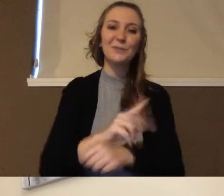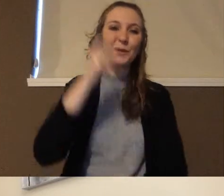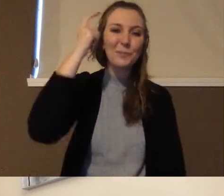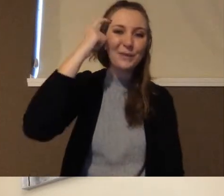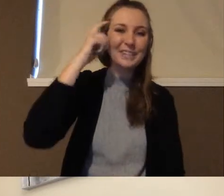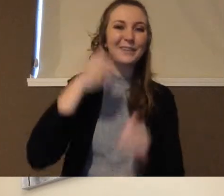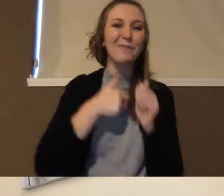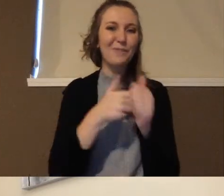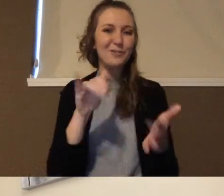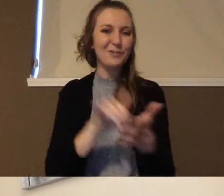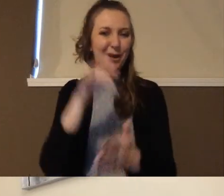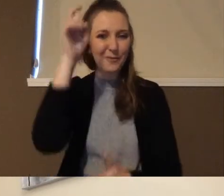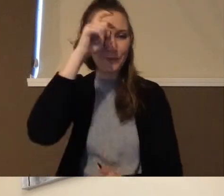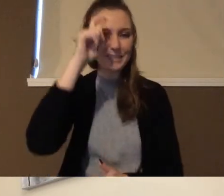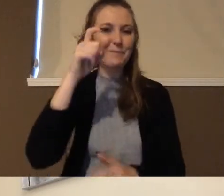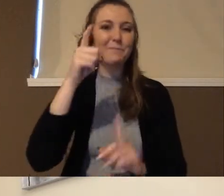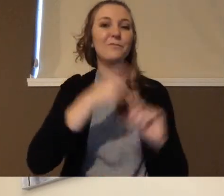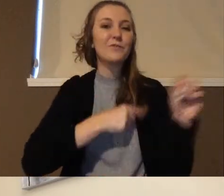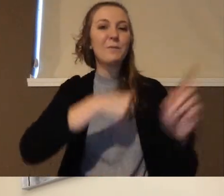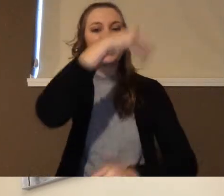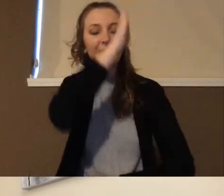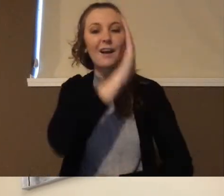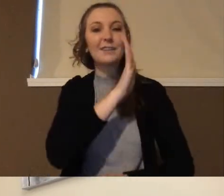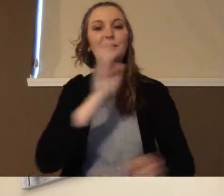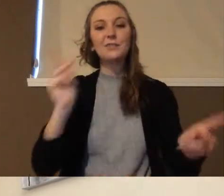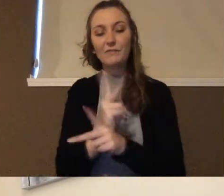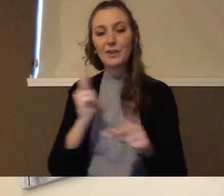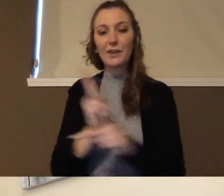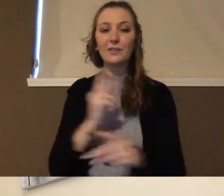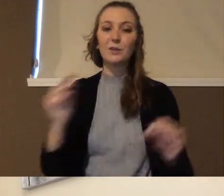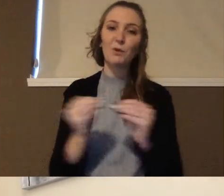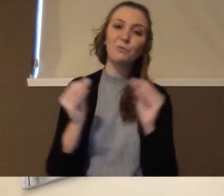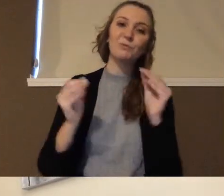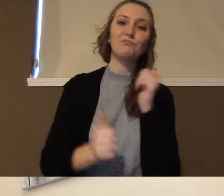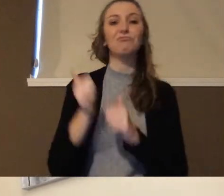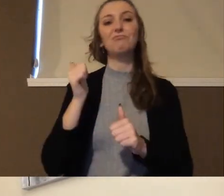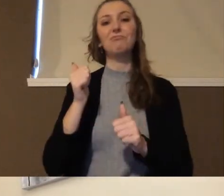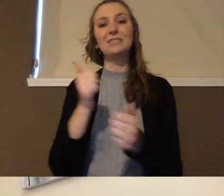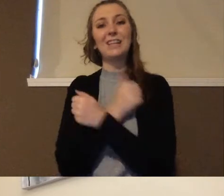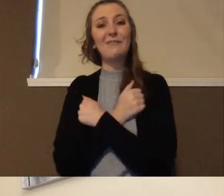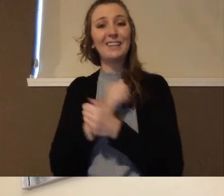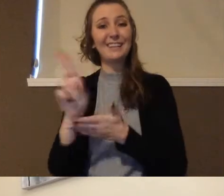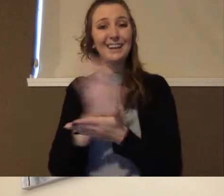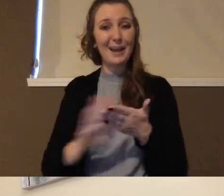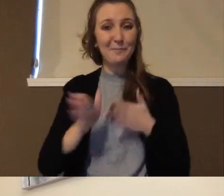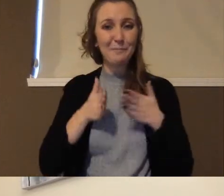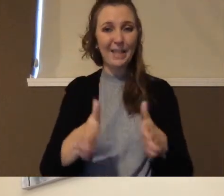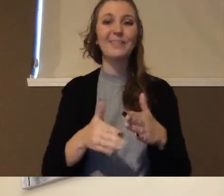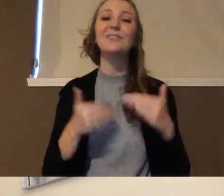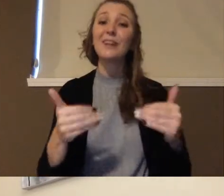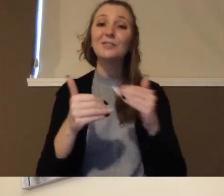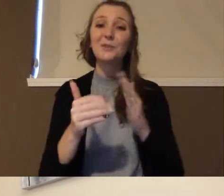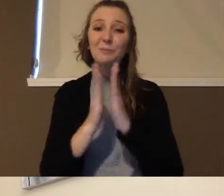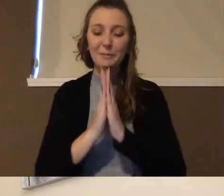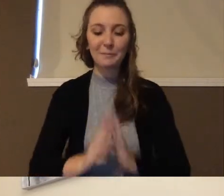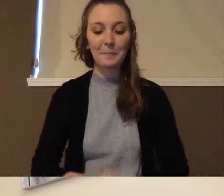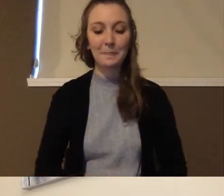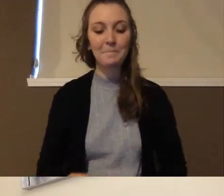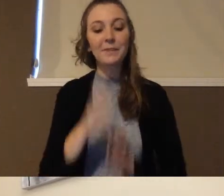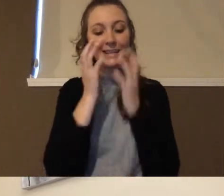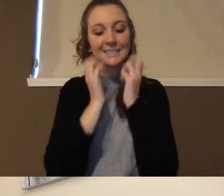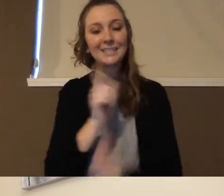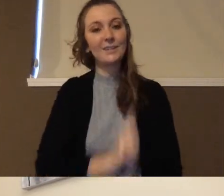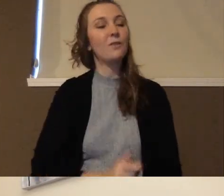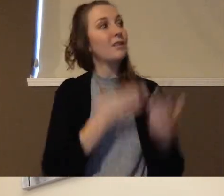God to try to seek out the most loving, kind path. So if you'll join me in a quick prayer. Dear Lord, thank you for giving us wisdom and